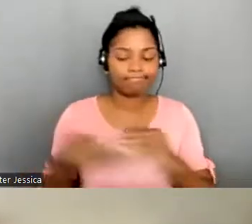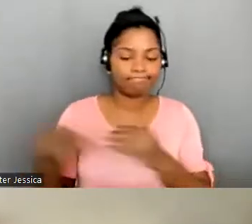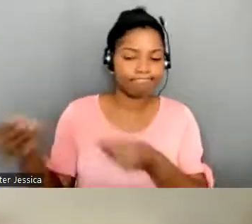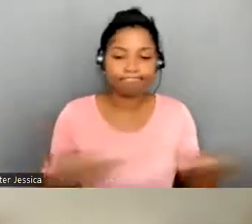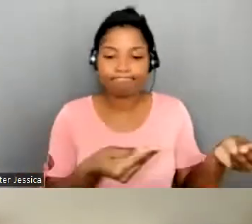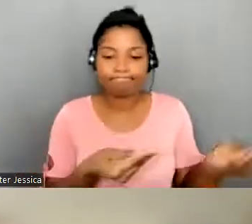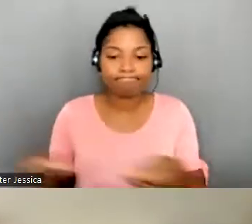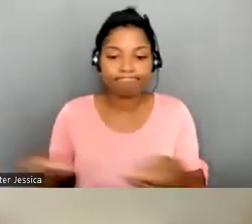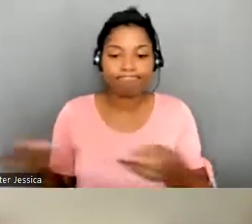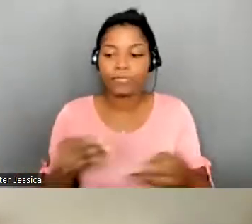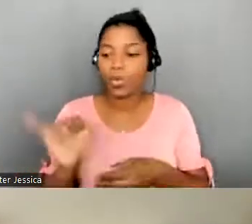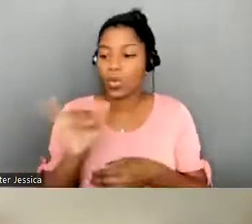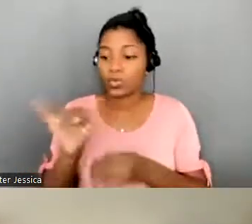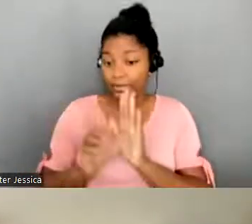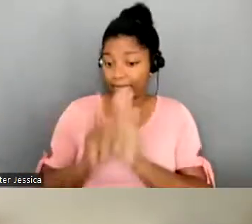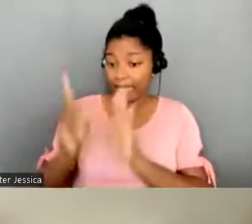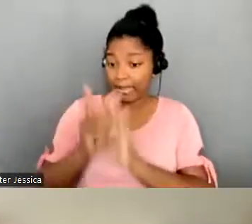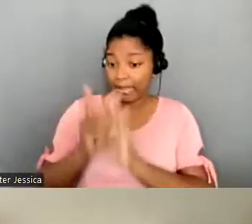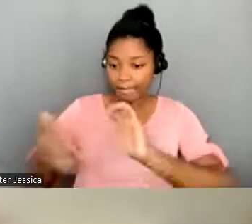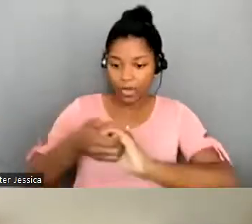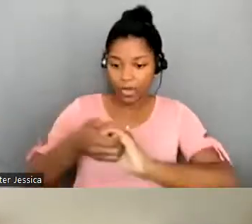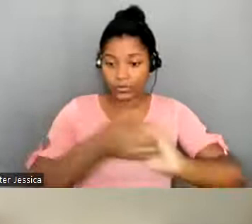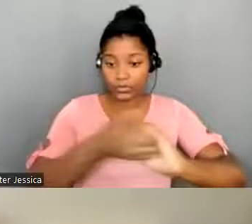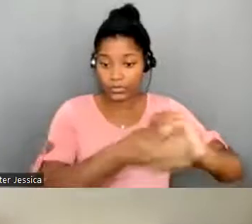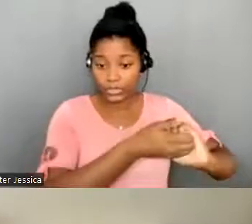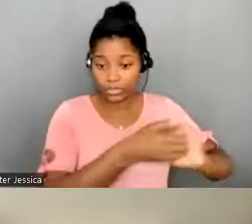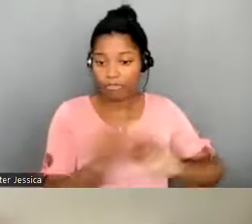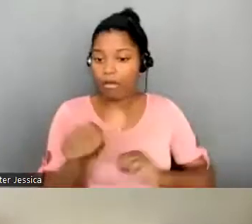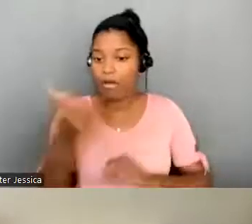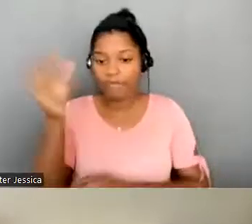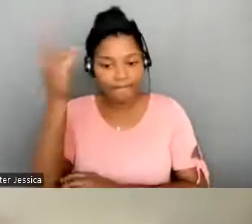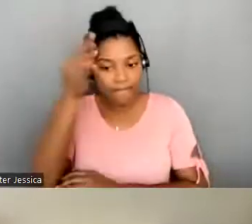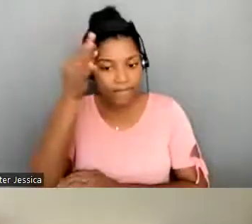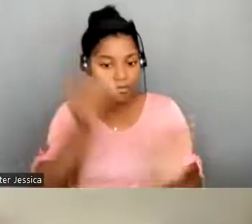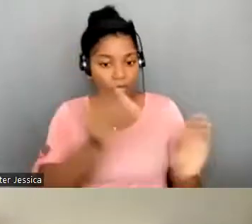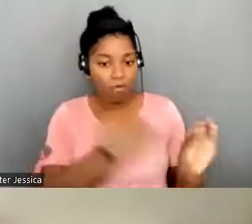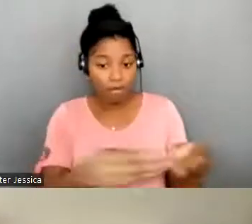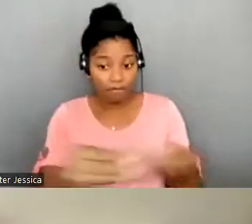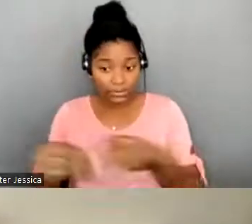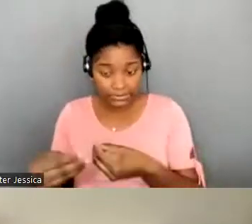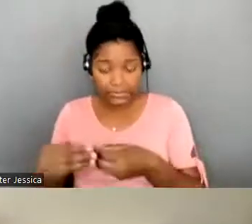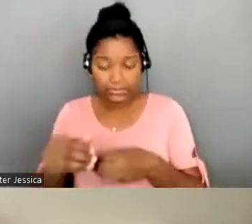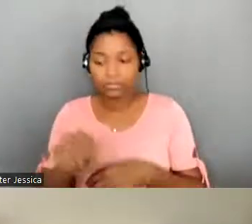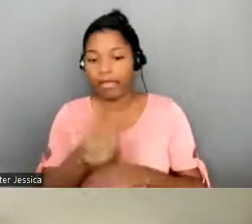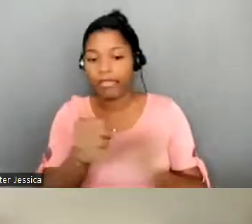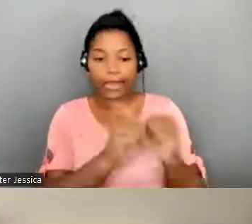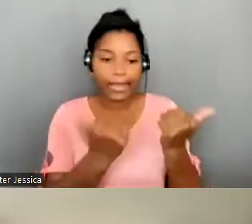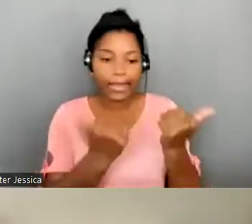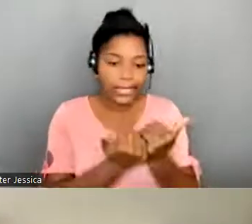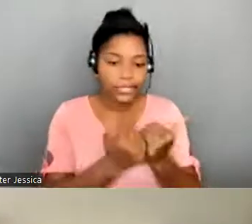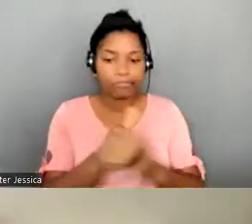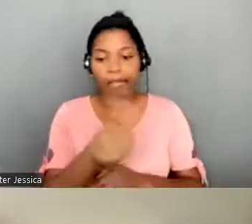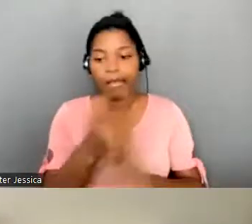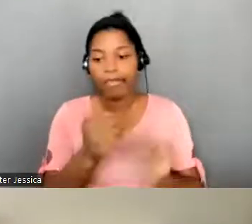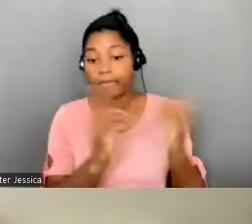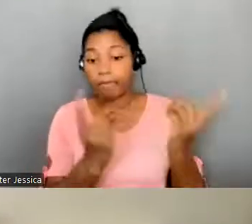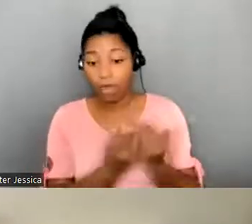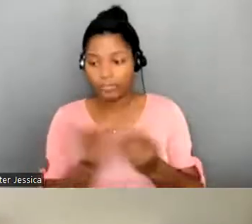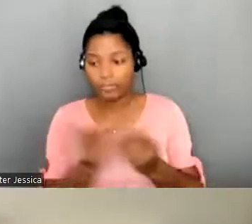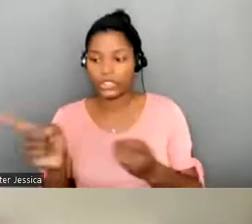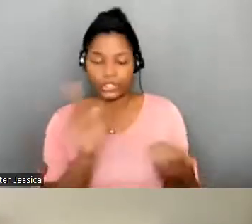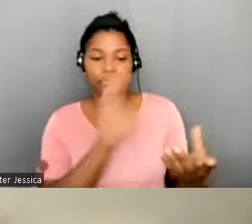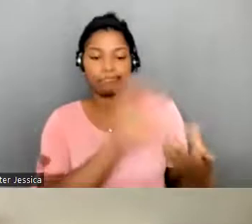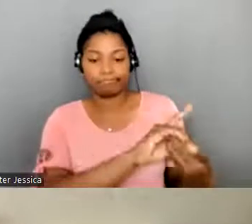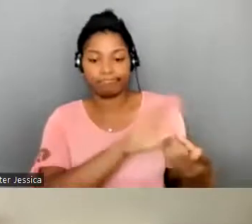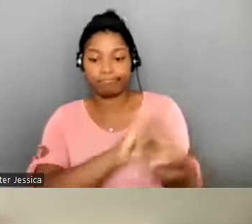develops partnerships with other federal offices, agencies, and departments, as well as national organizations like